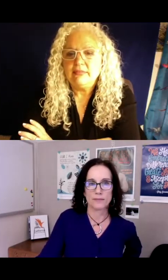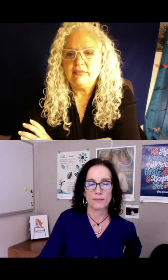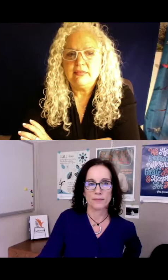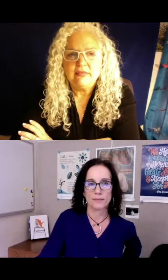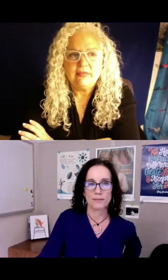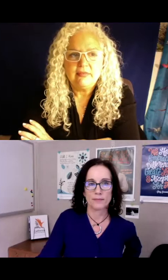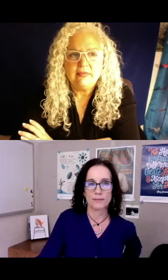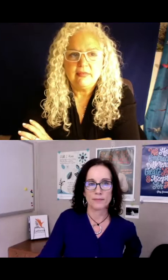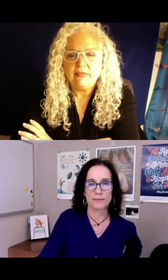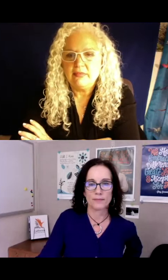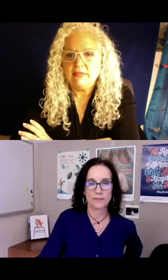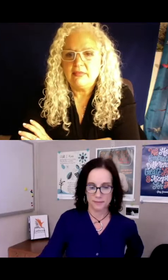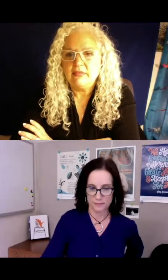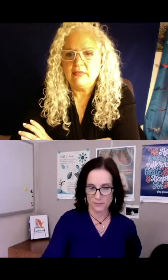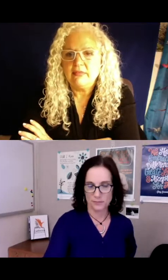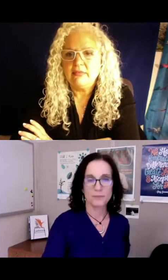that clear.